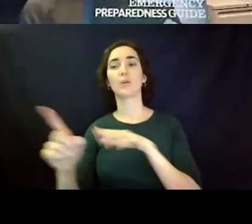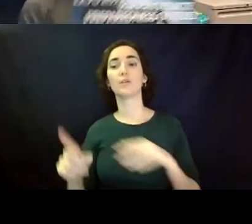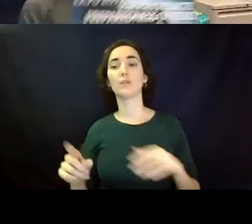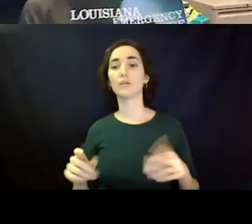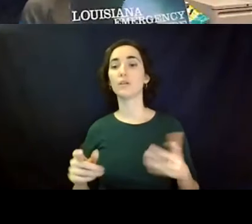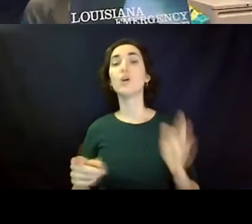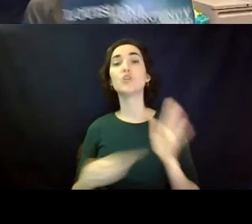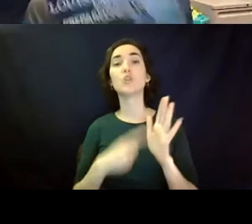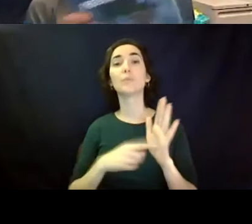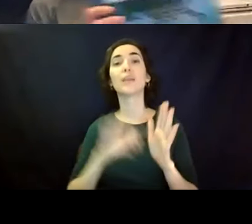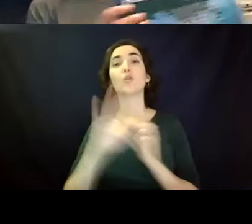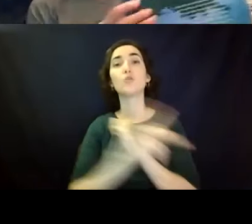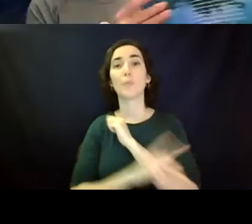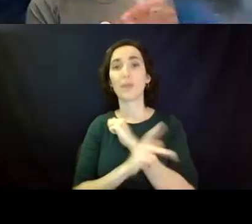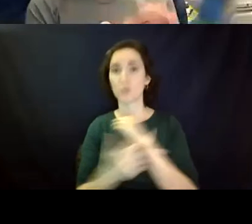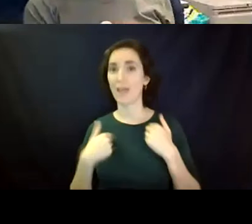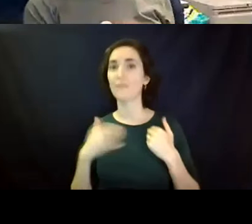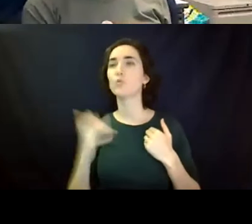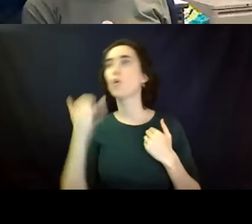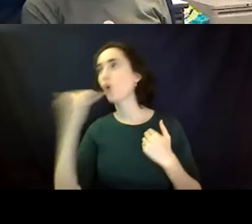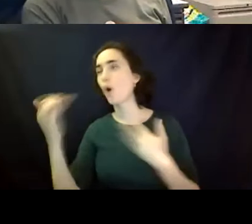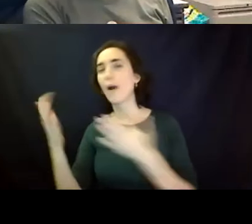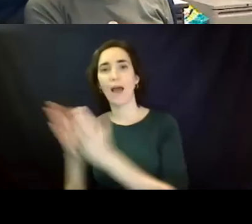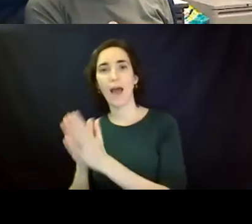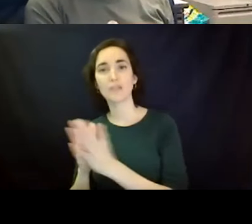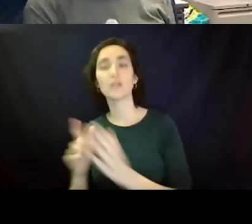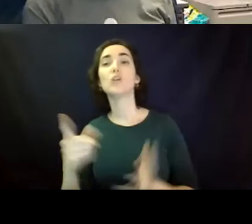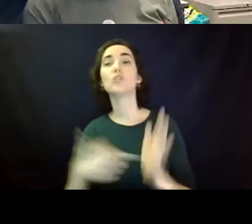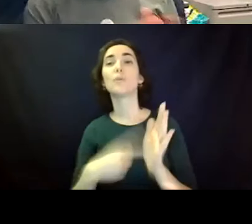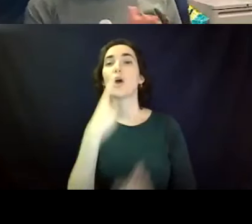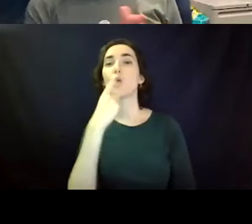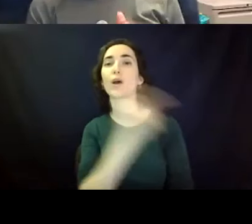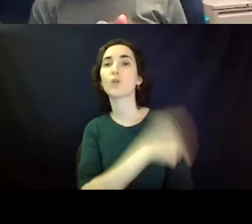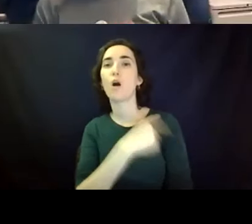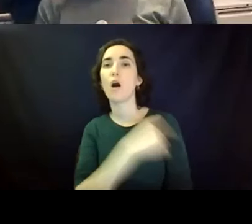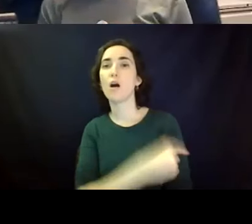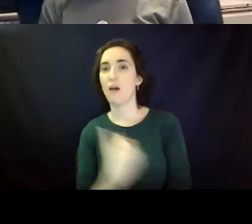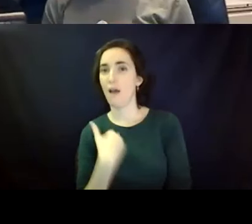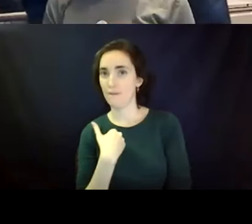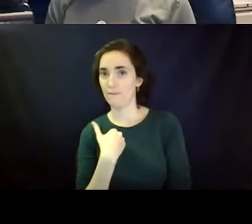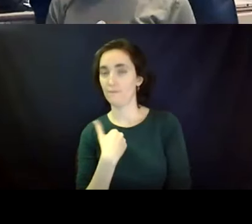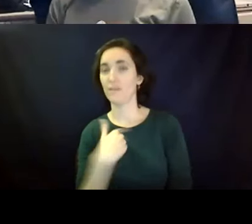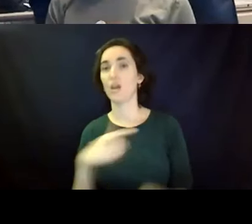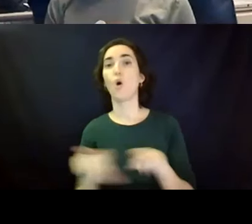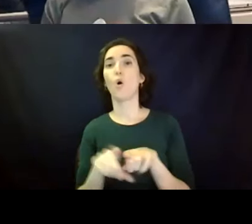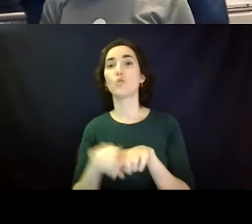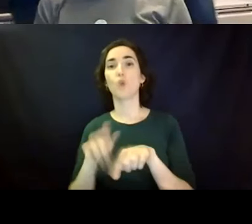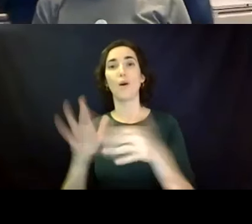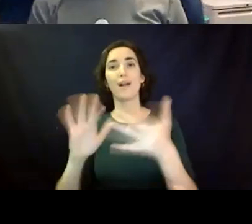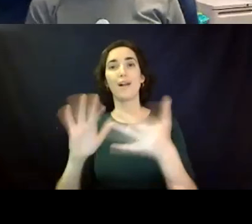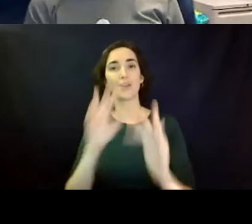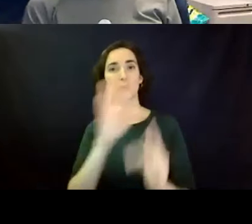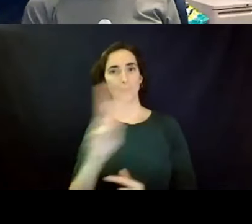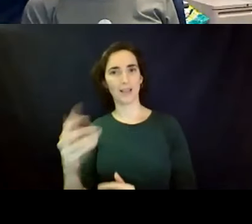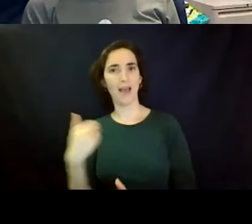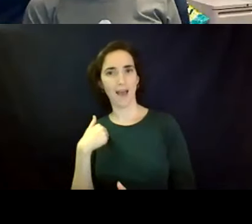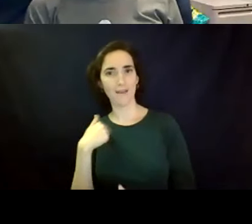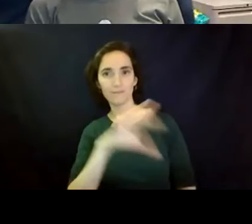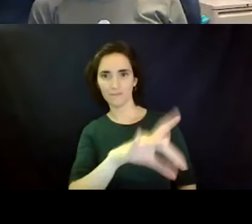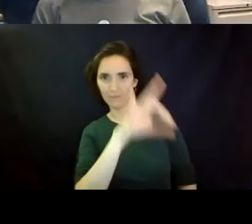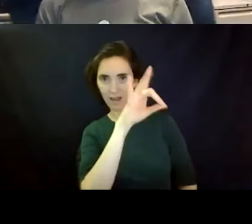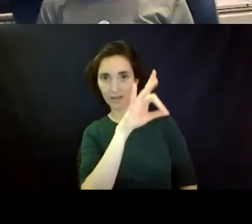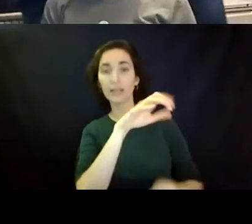Sometimes parishes have them. Sometimes Red Cross will have them. It's also online on our website. You can find it in